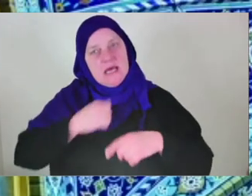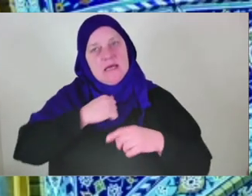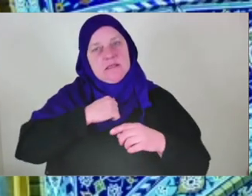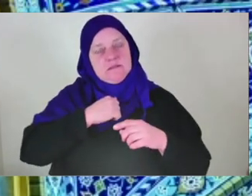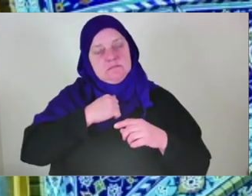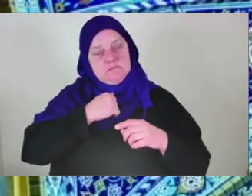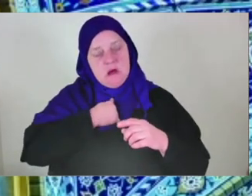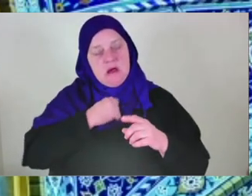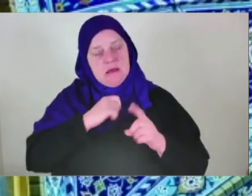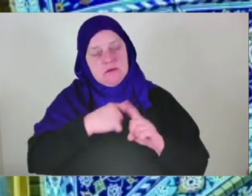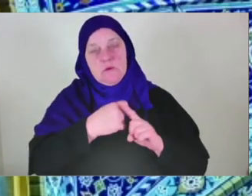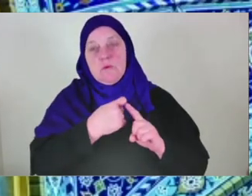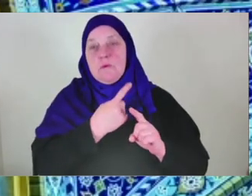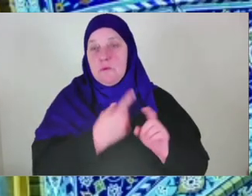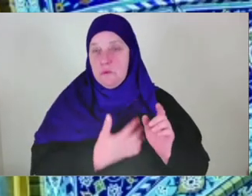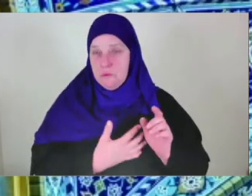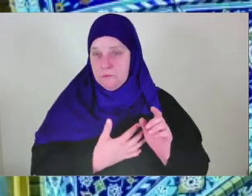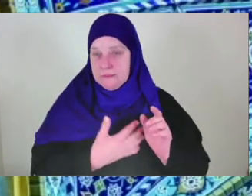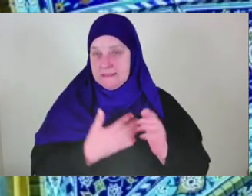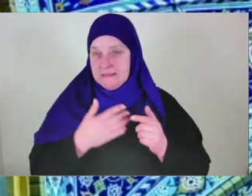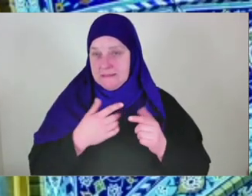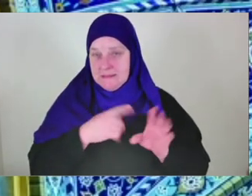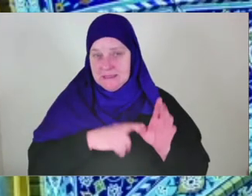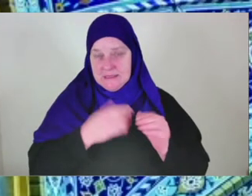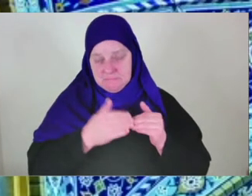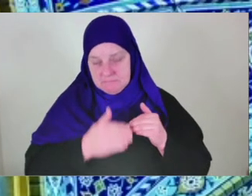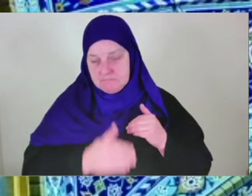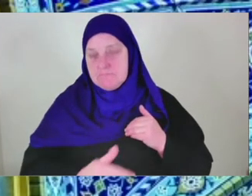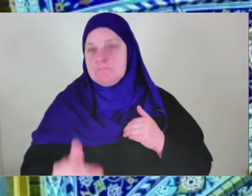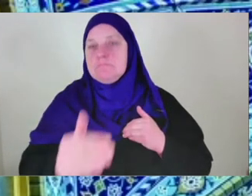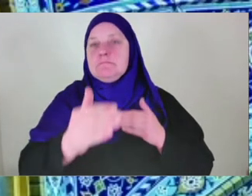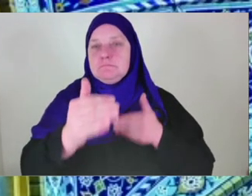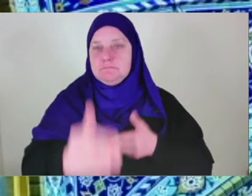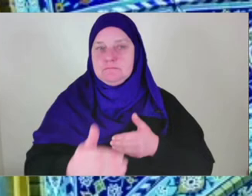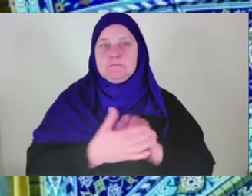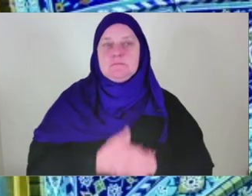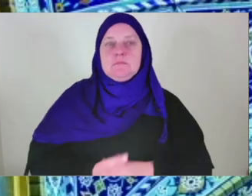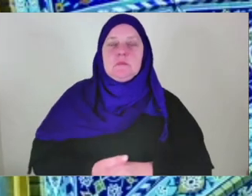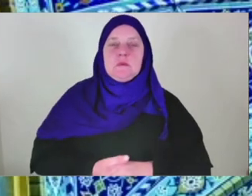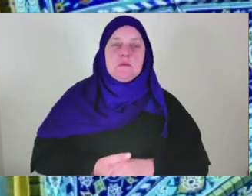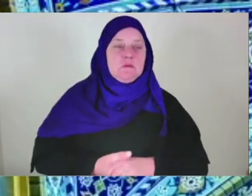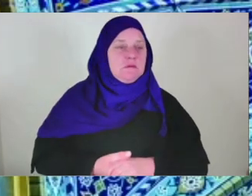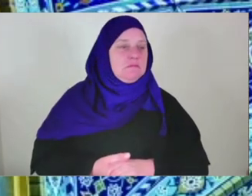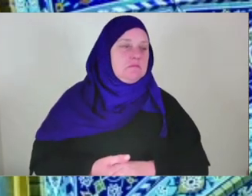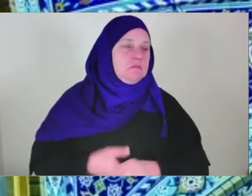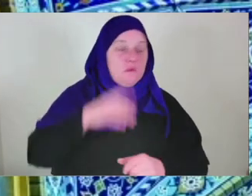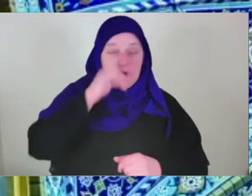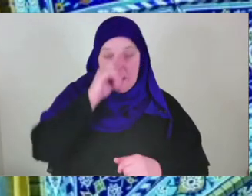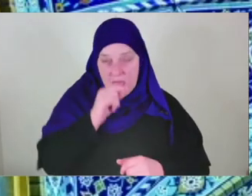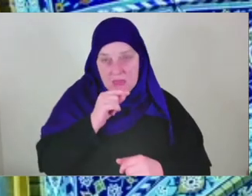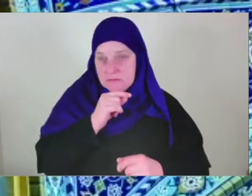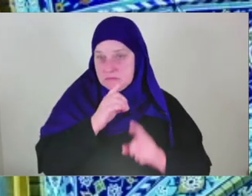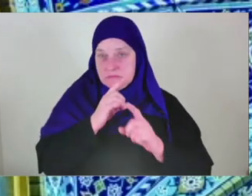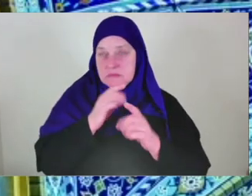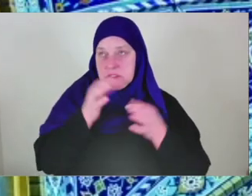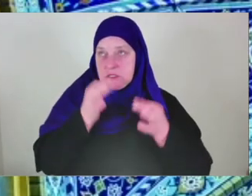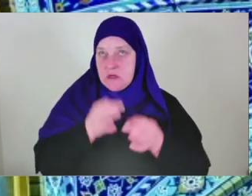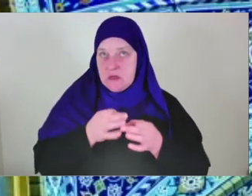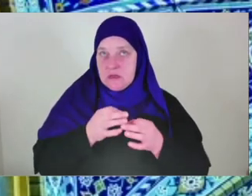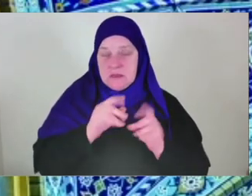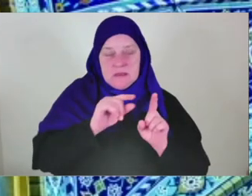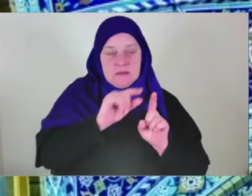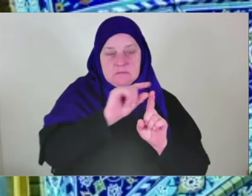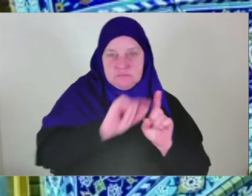your income, a profit comes to you, deduct 20% of it and pay it off. Either pay it off, or I know